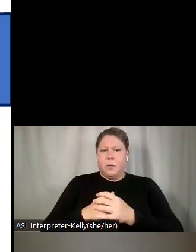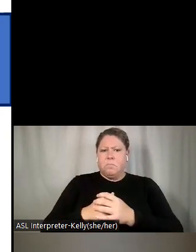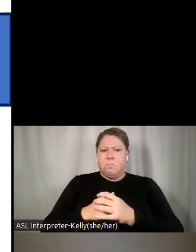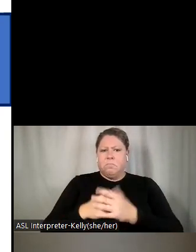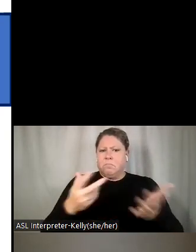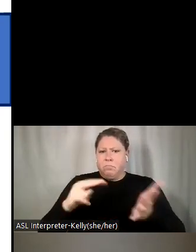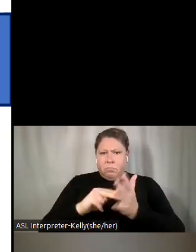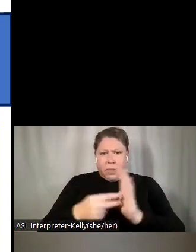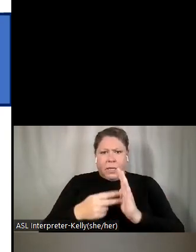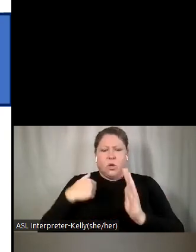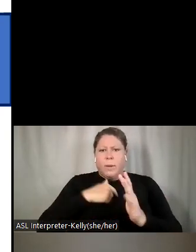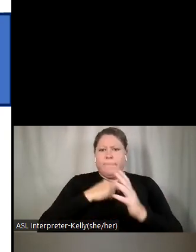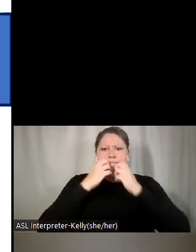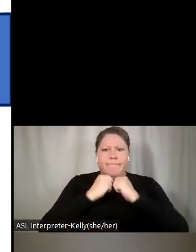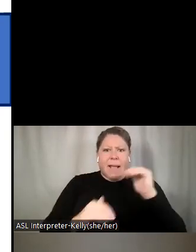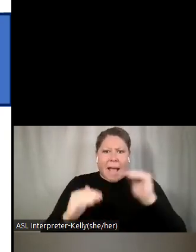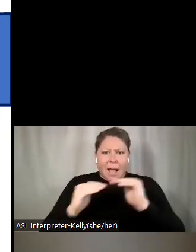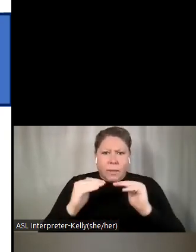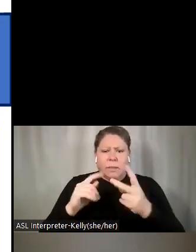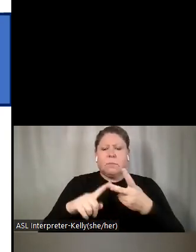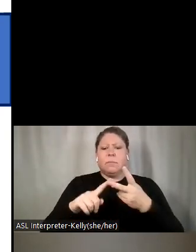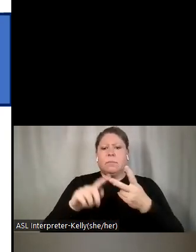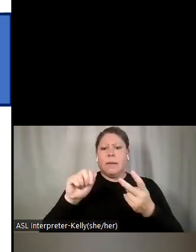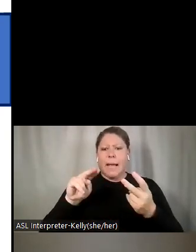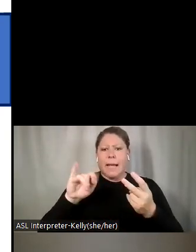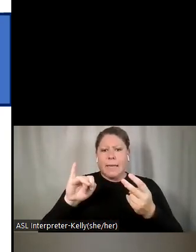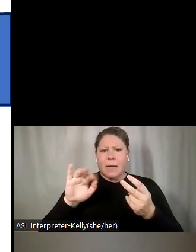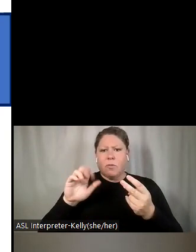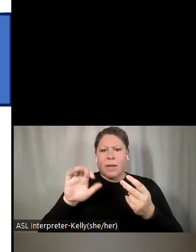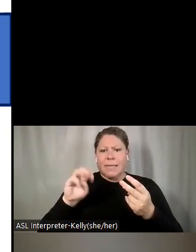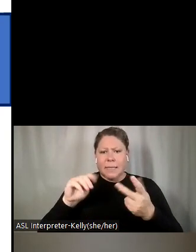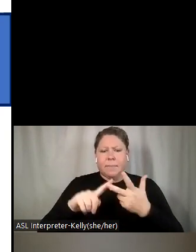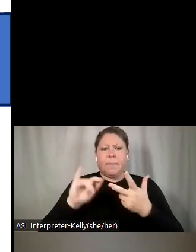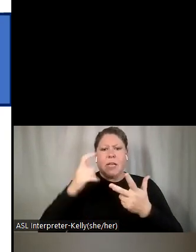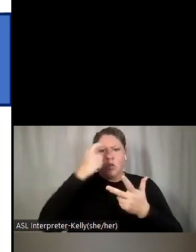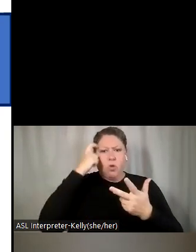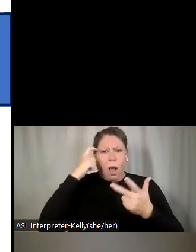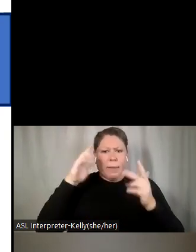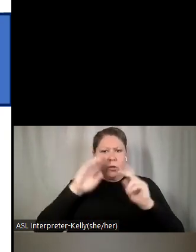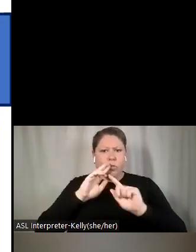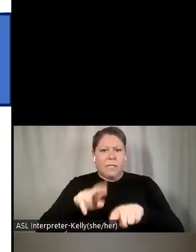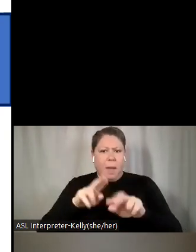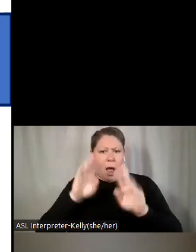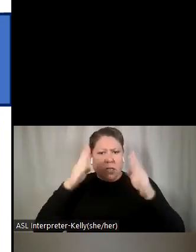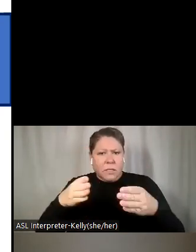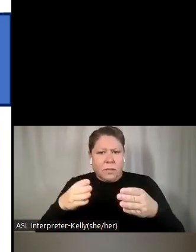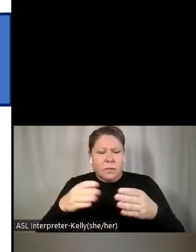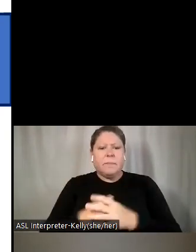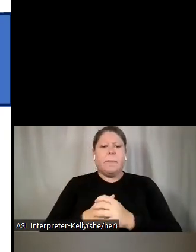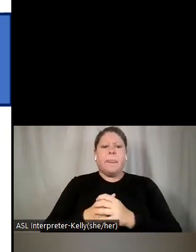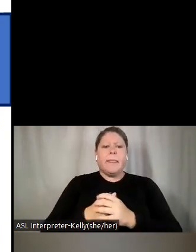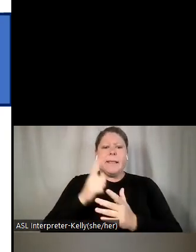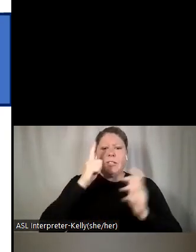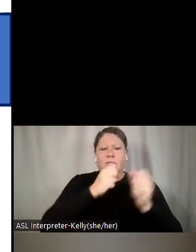embodies equity, anti-racism, and trauma responsiveness. This is one of our current strategic A3s that we call the